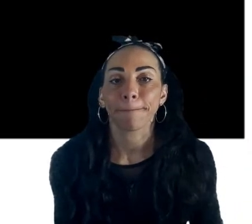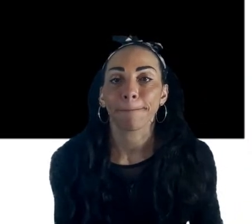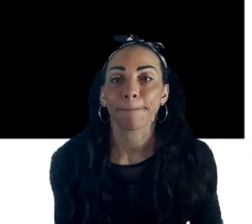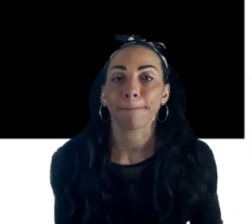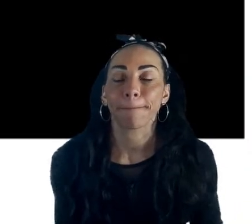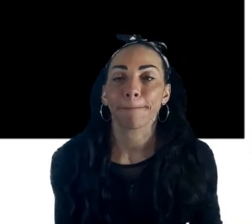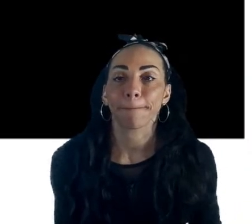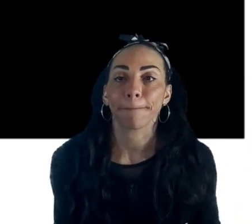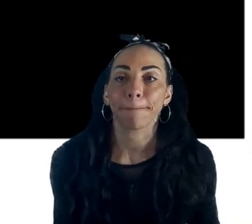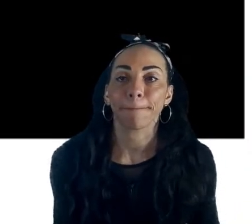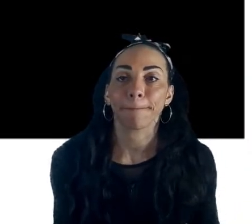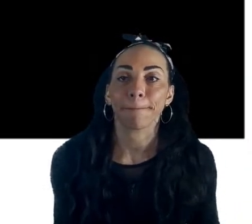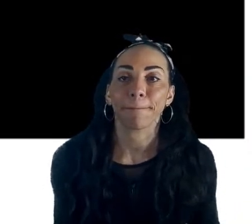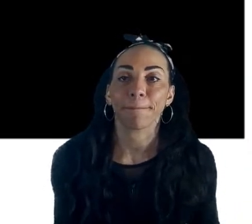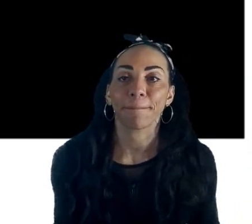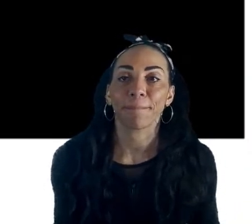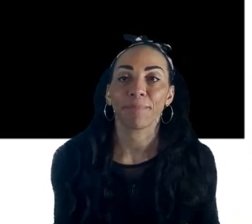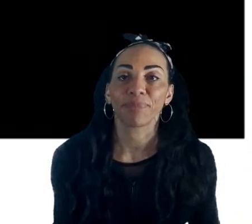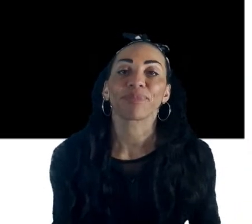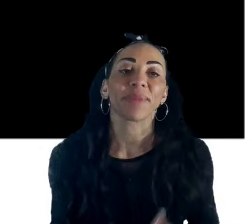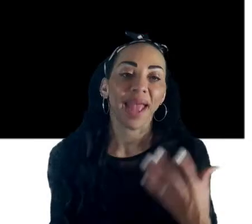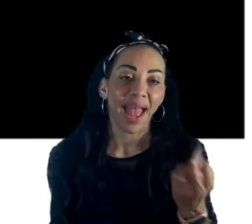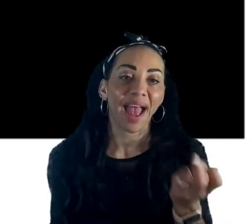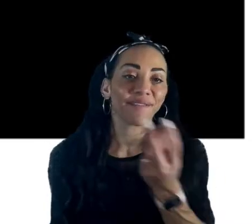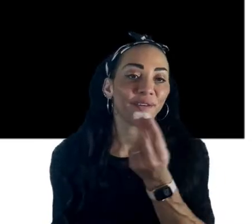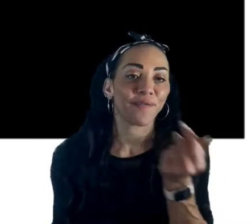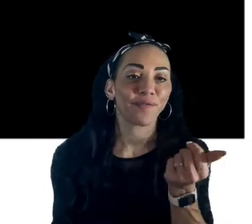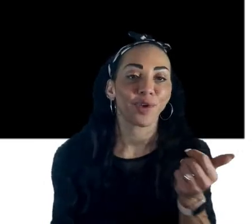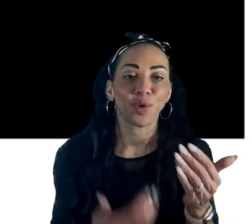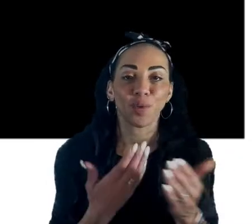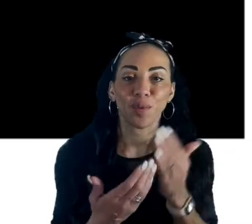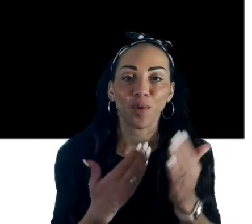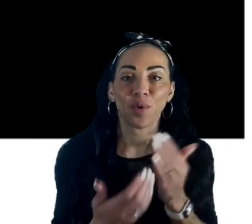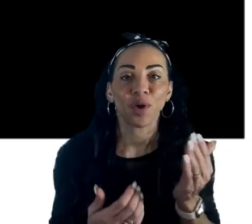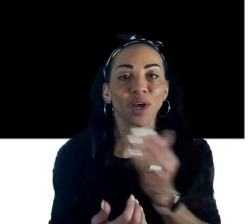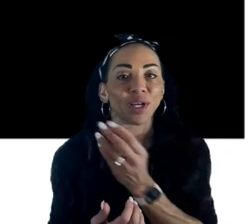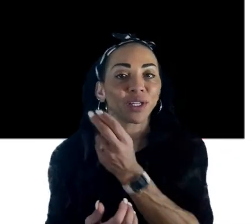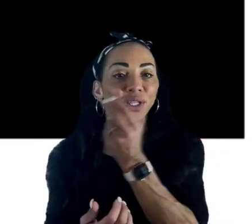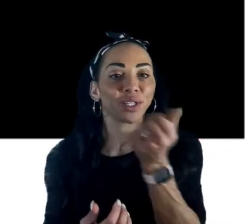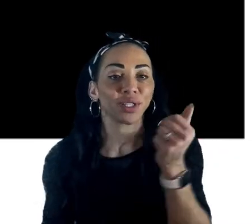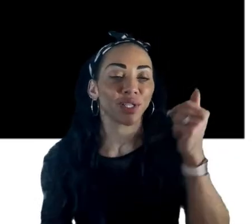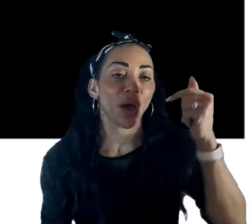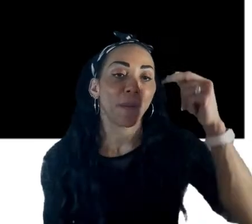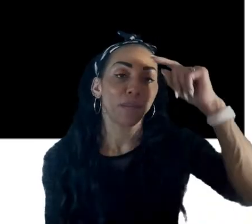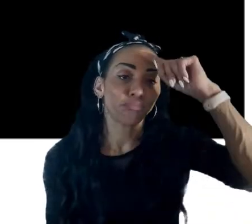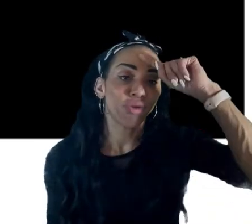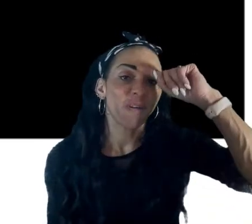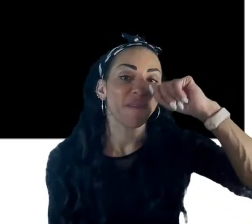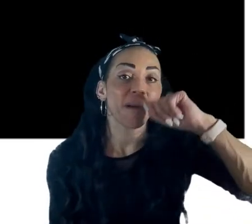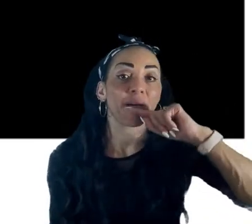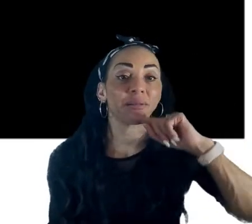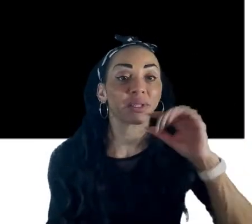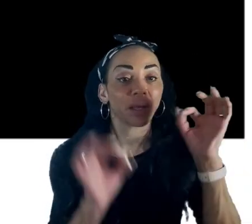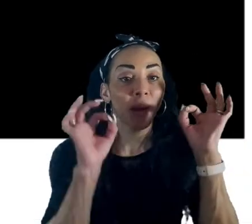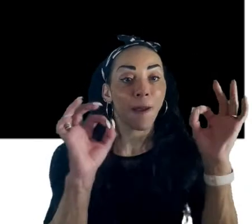have we got any more? Yeah, we've got a few more. Some profiles are spot on, some underrate themselves,